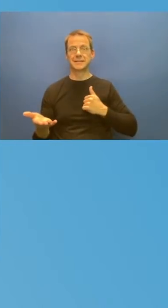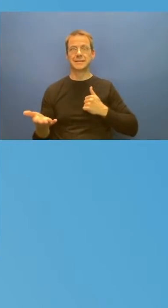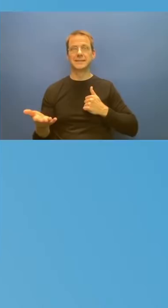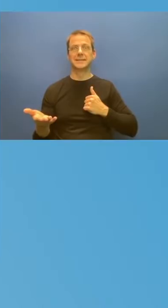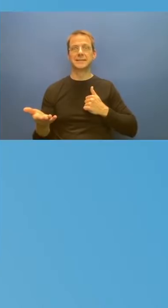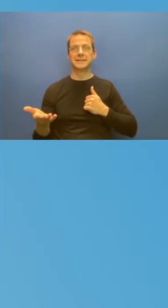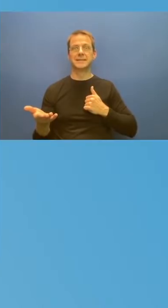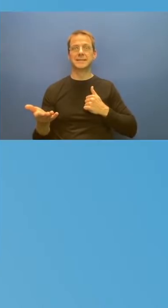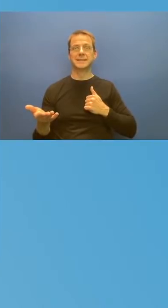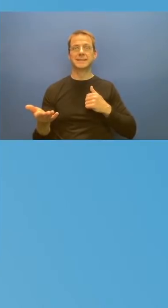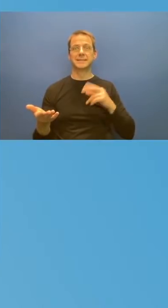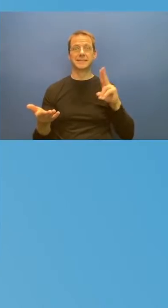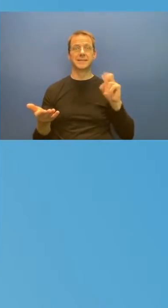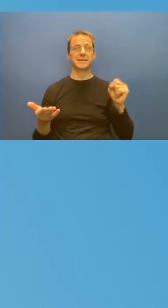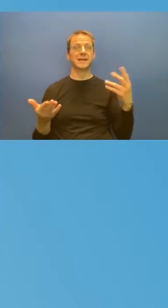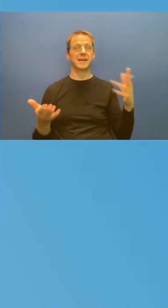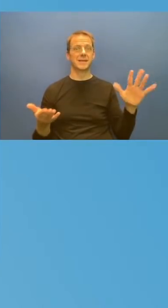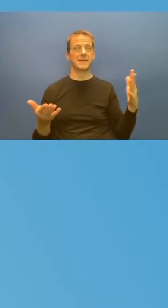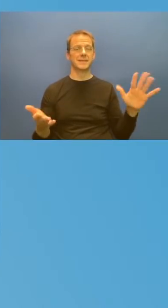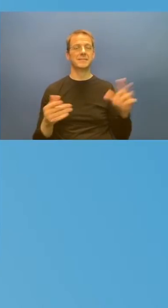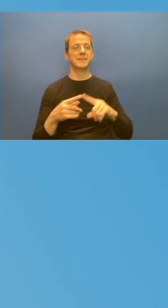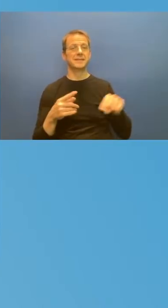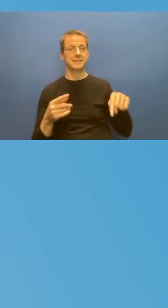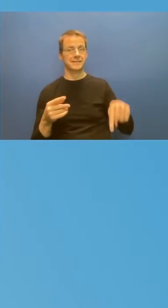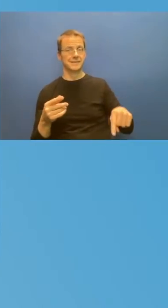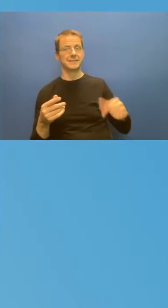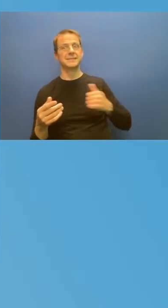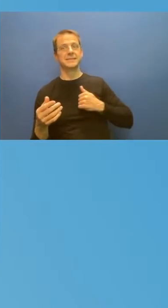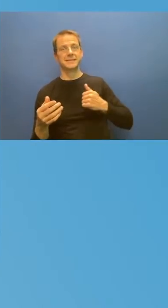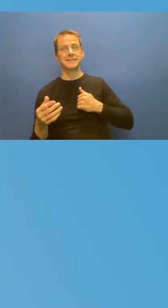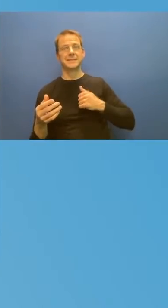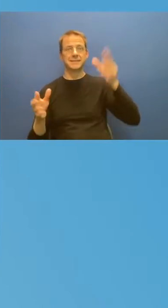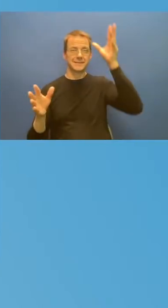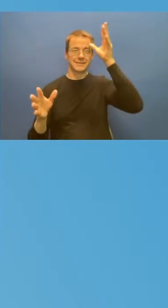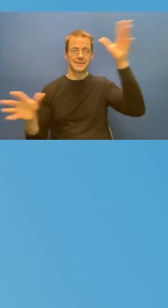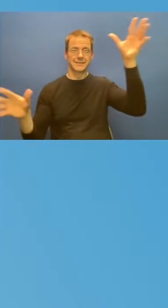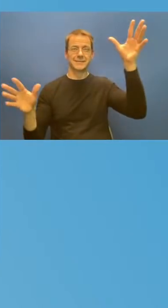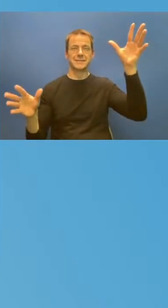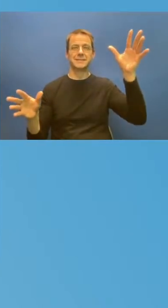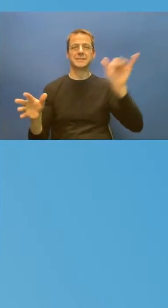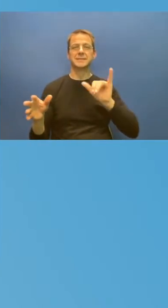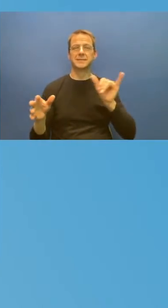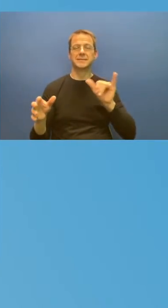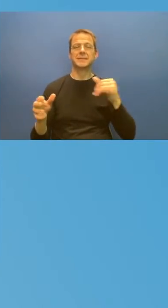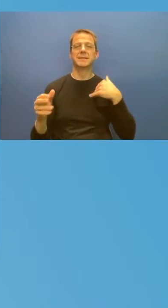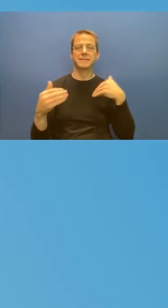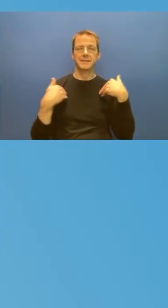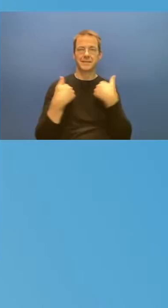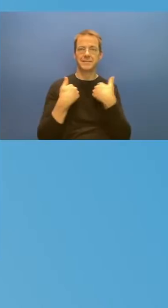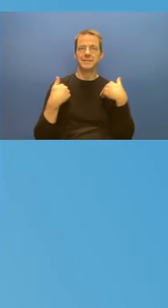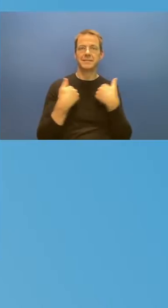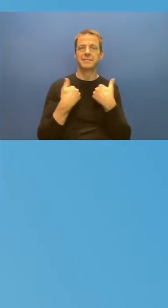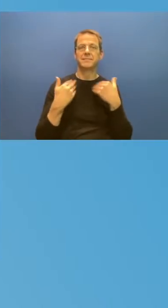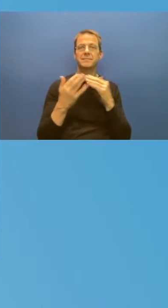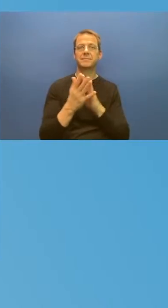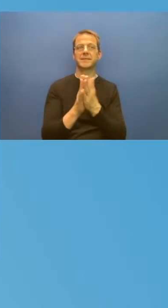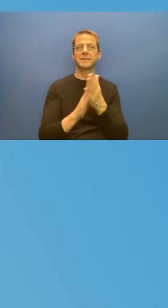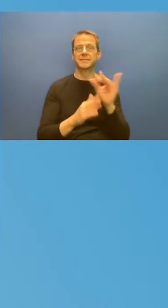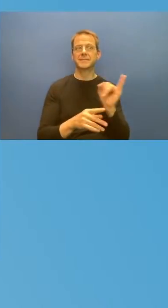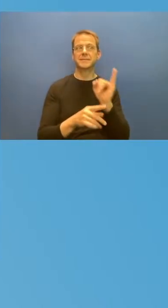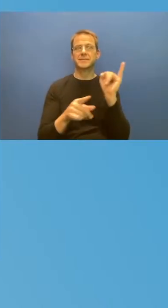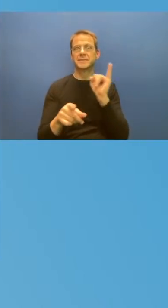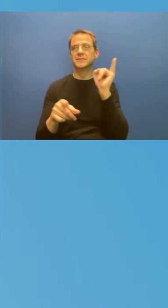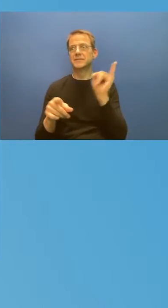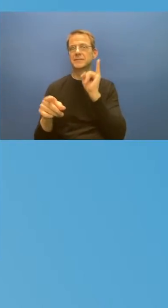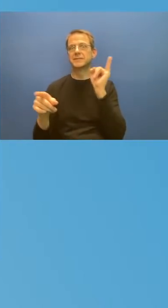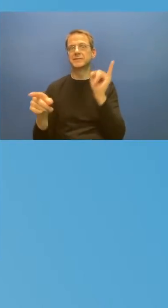different drivers within these different populations. And I think we are really learning right now what this looks like, and certainly